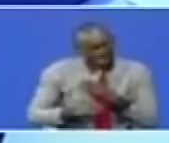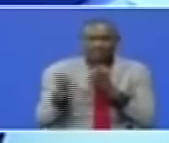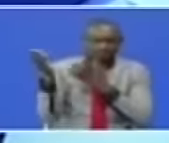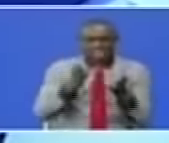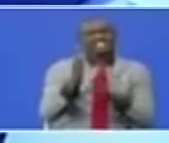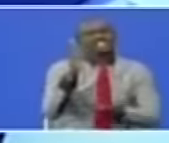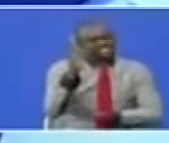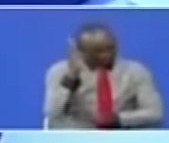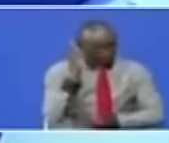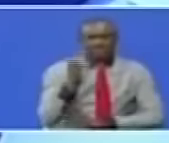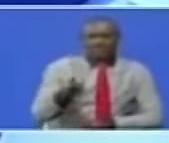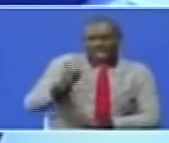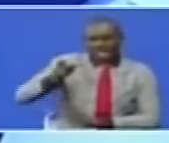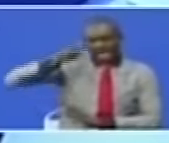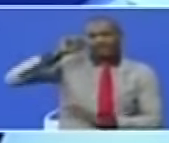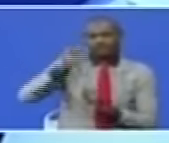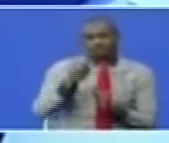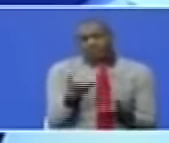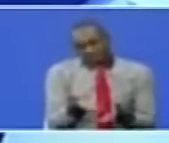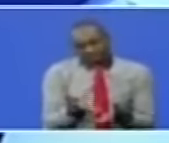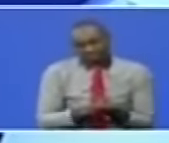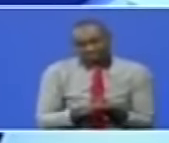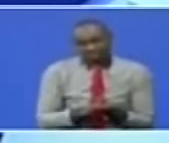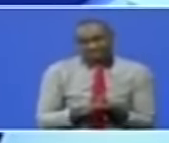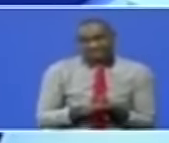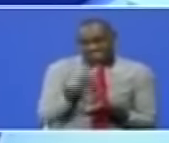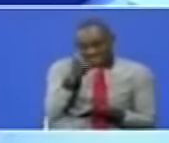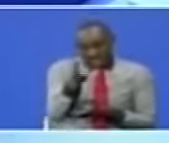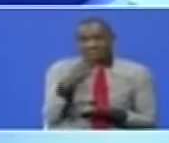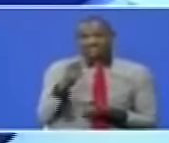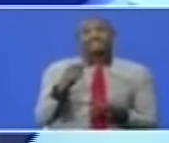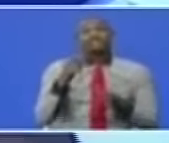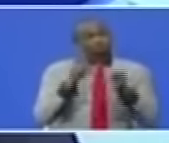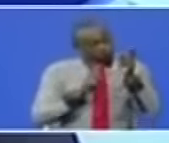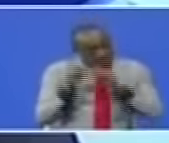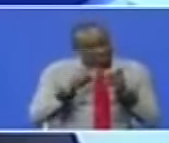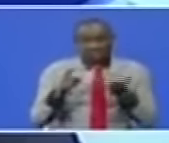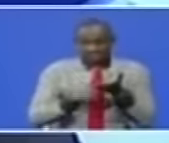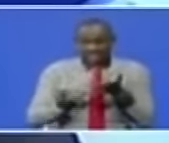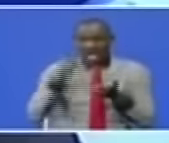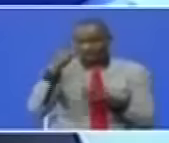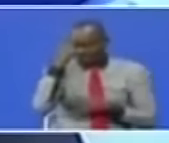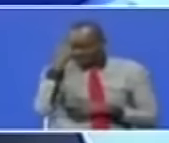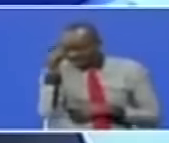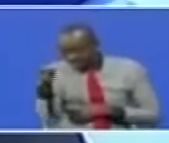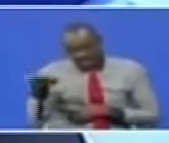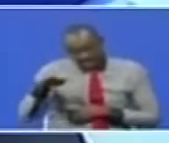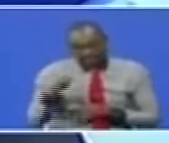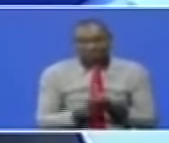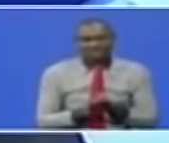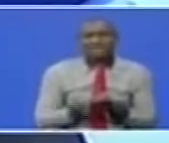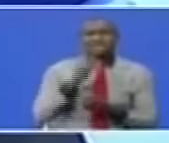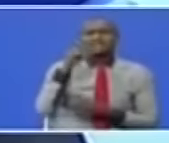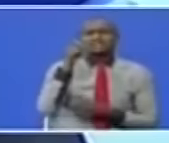security. Insecurity caused by pirates along the high seas has led to tourists abandoning the Indian Ocean circuit.